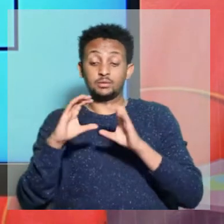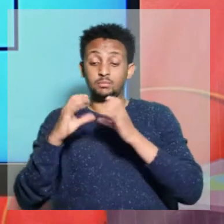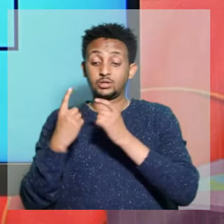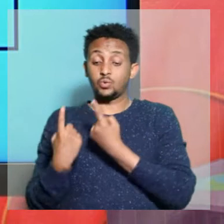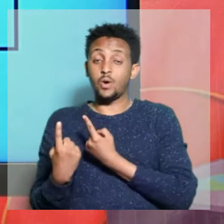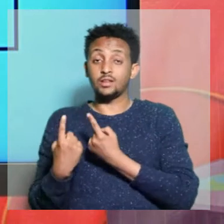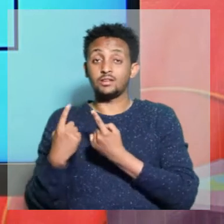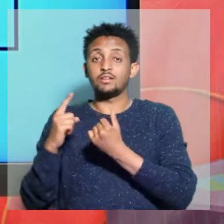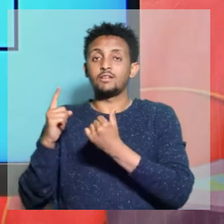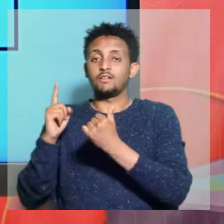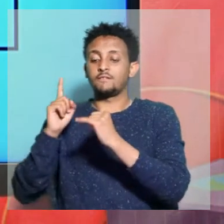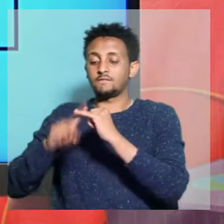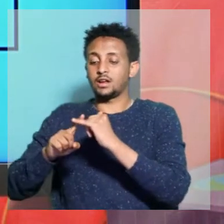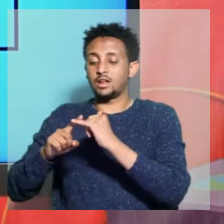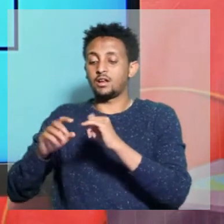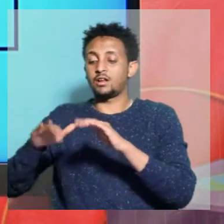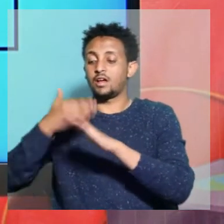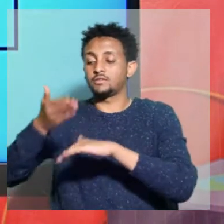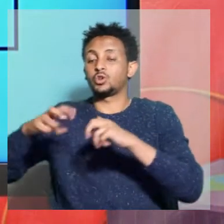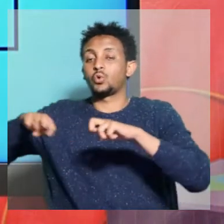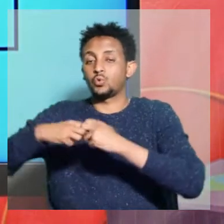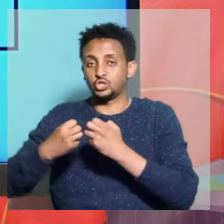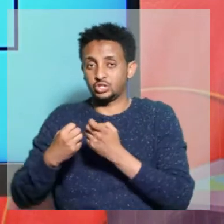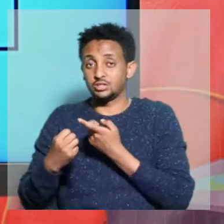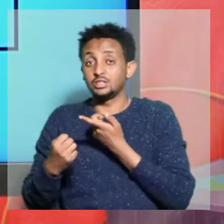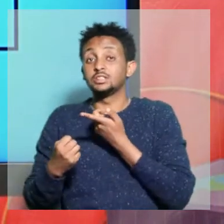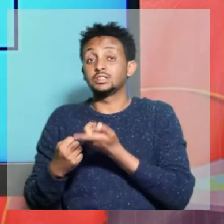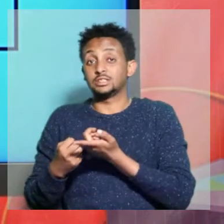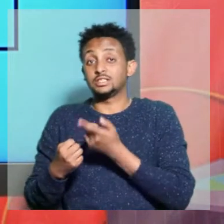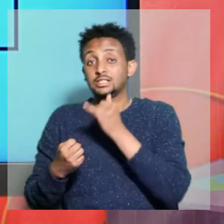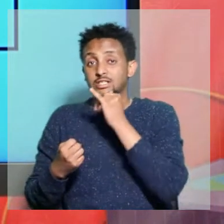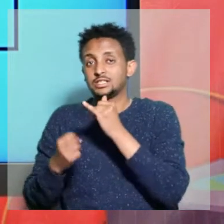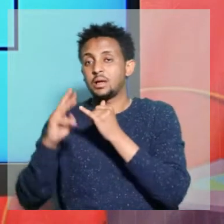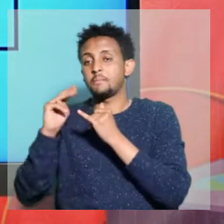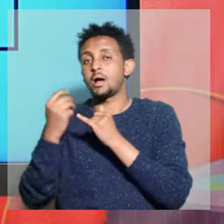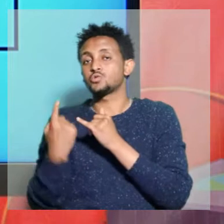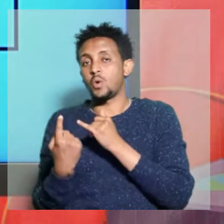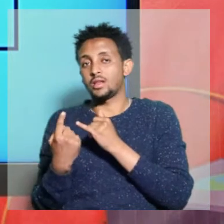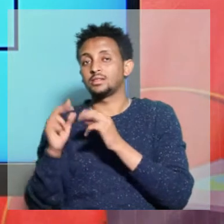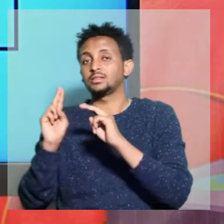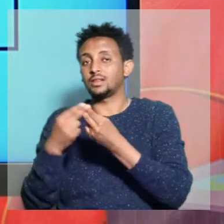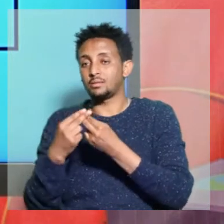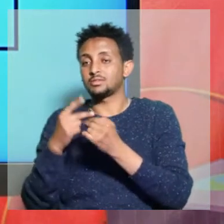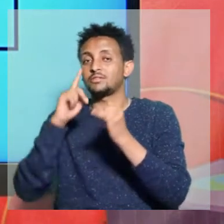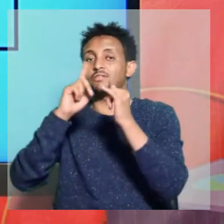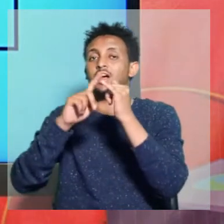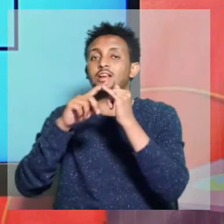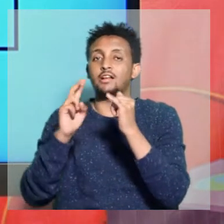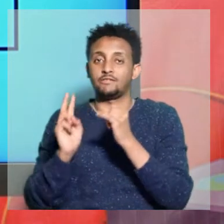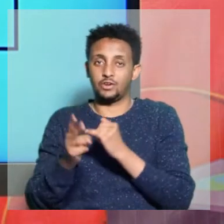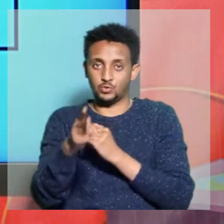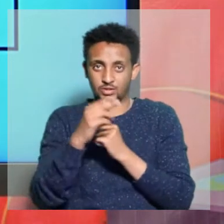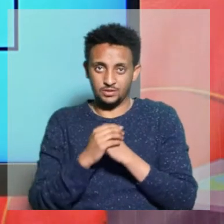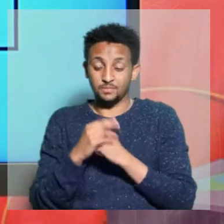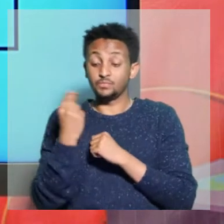1, final or after collision, let's say that after collision, is mass 1 times the final velocity.